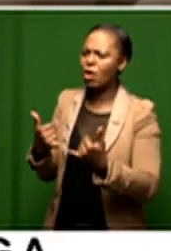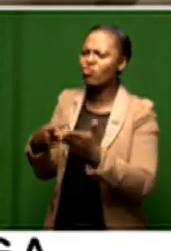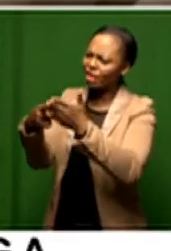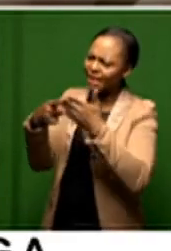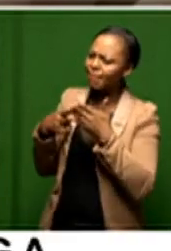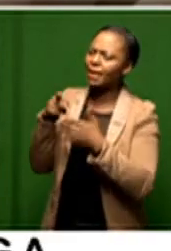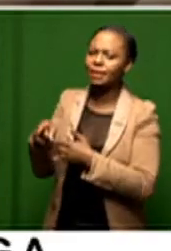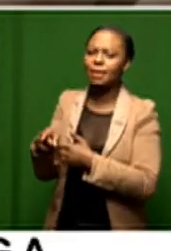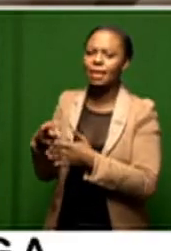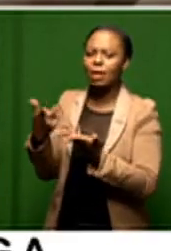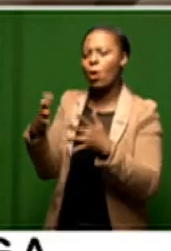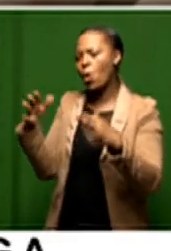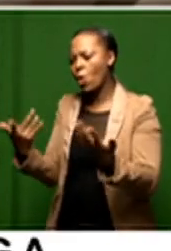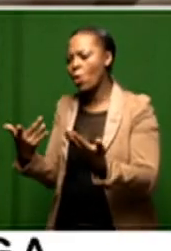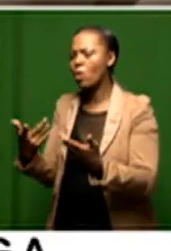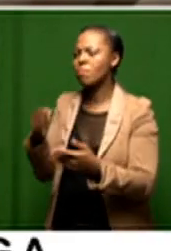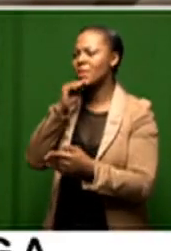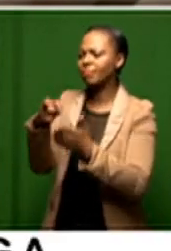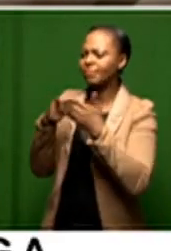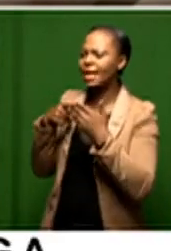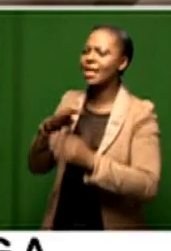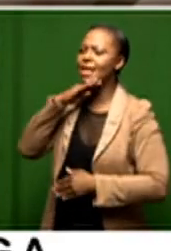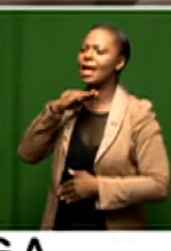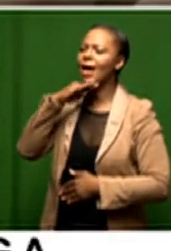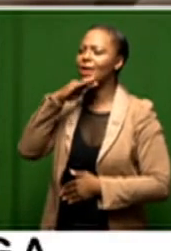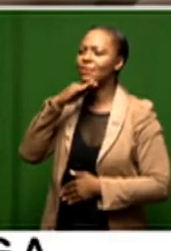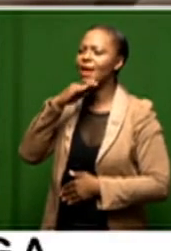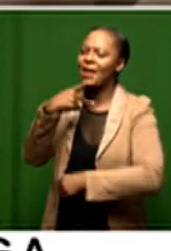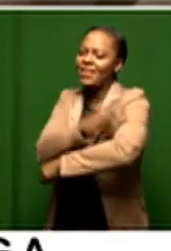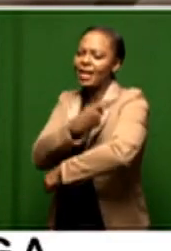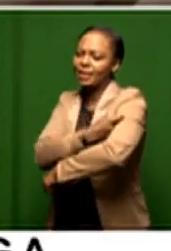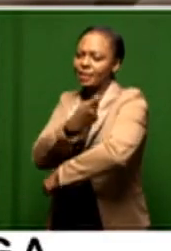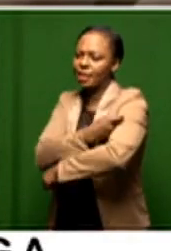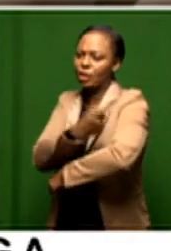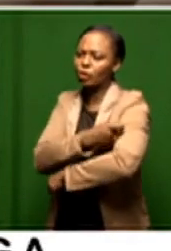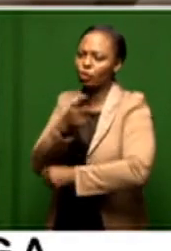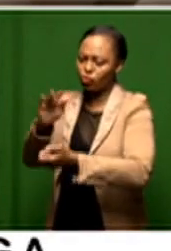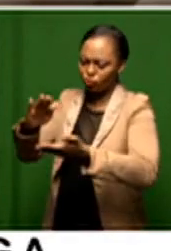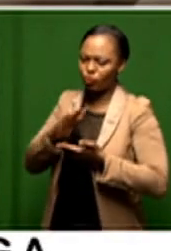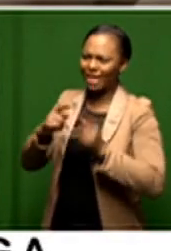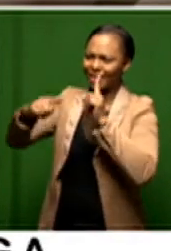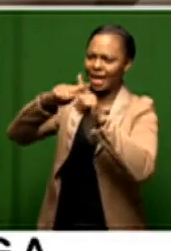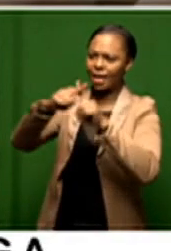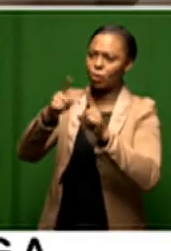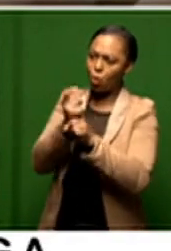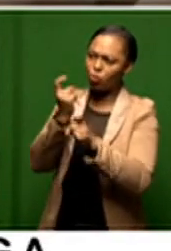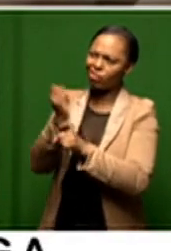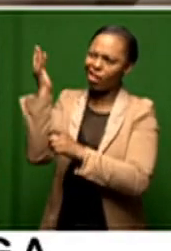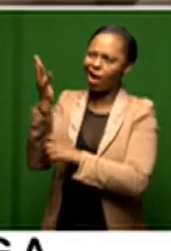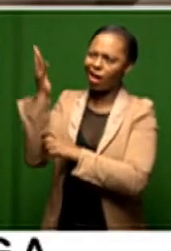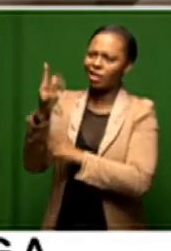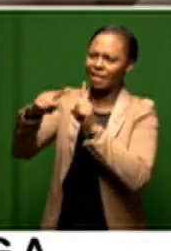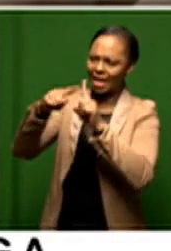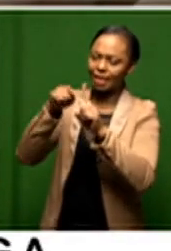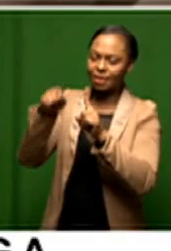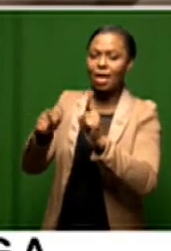demanded or rather secured nearly enough of the vaccines to reach the sort of targets that we're talking about right now.